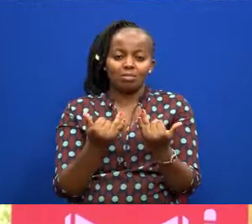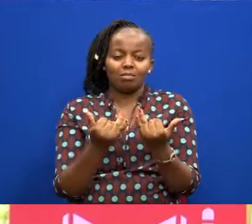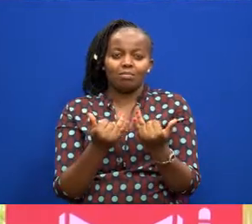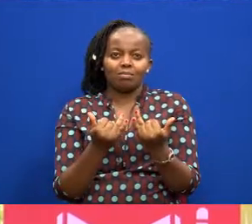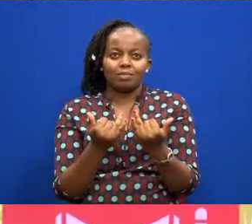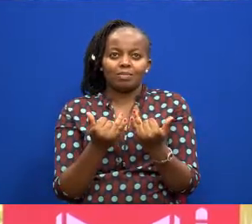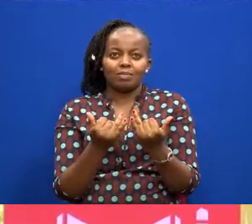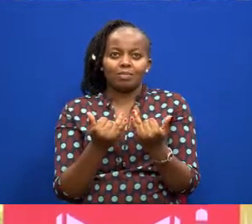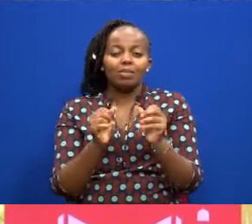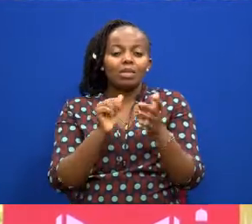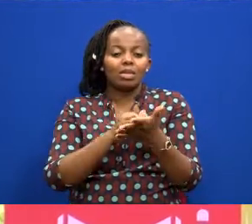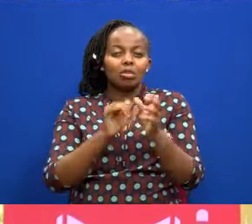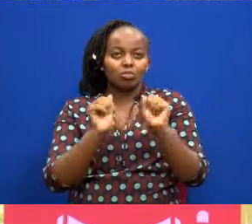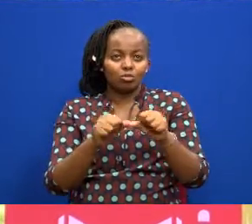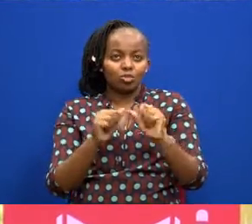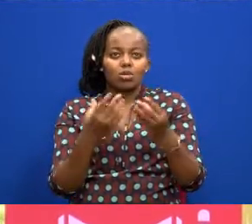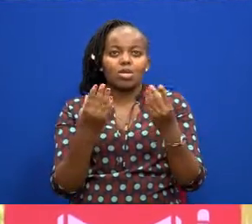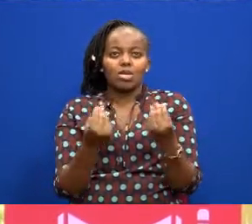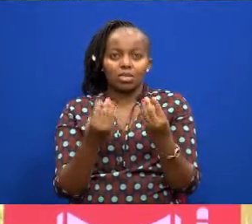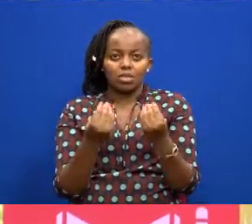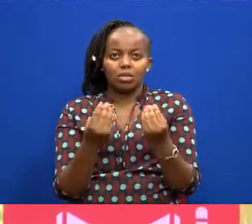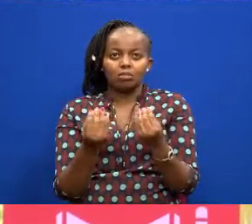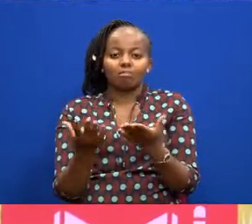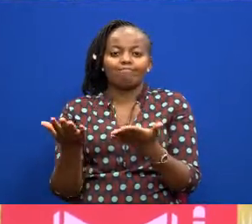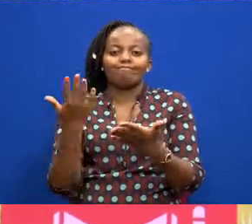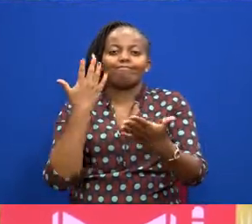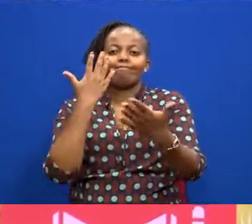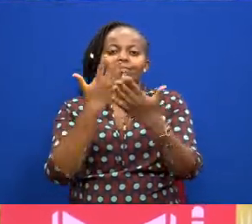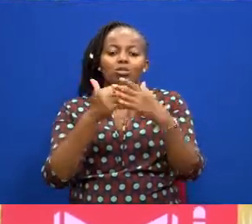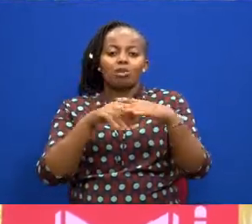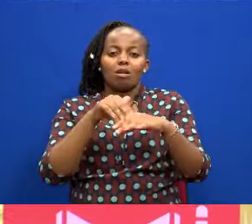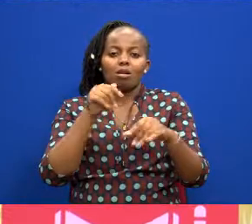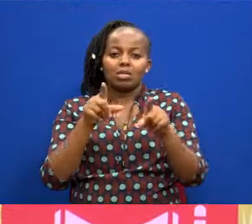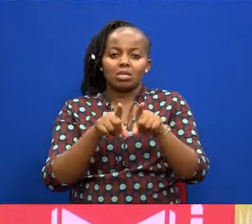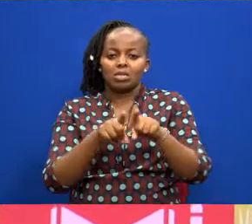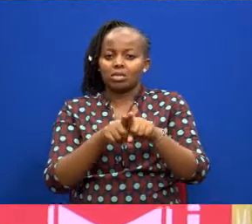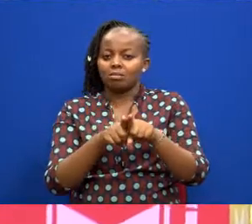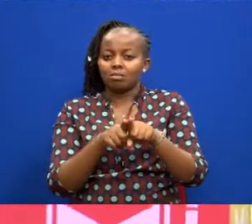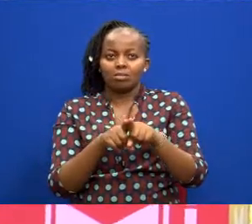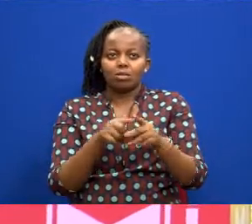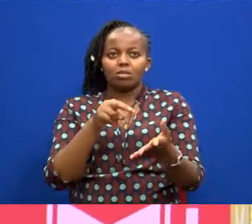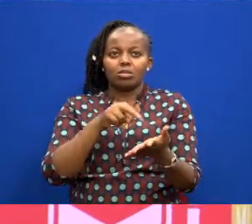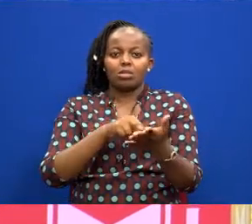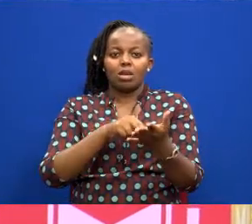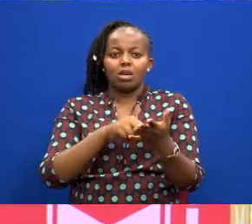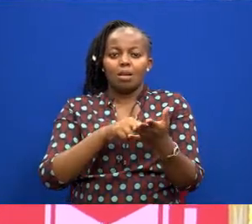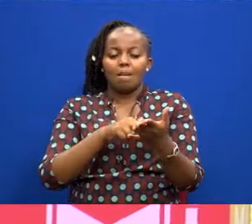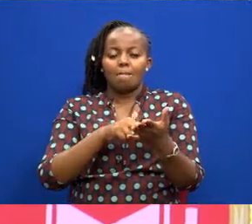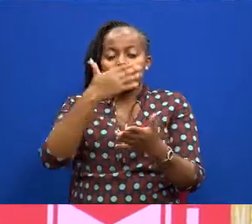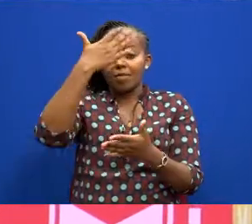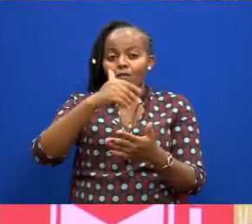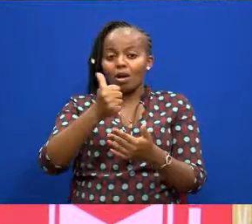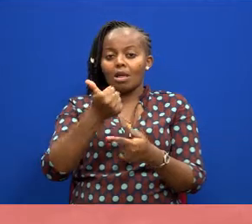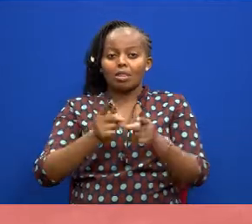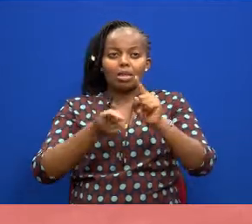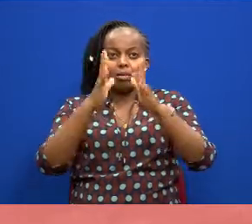photo finish, that can easily bring you out and standing ahead of the other